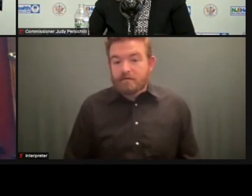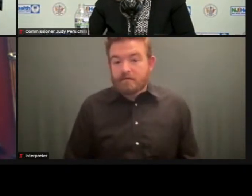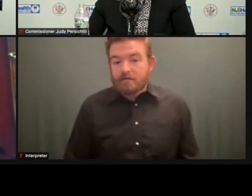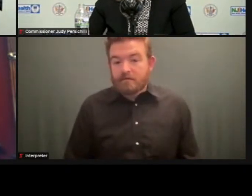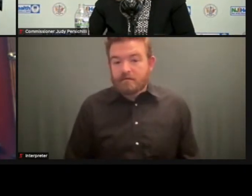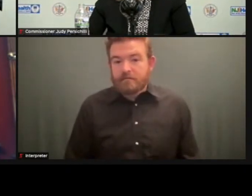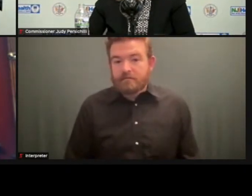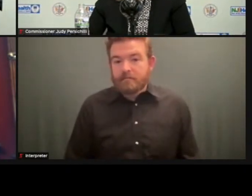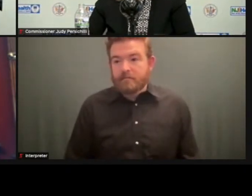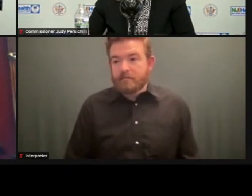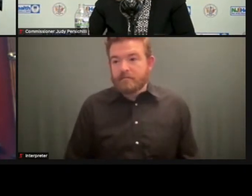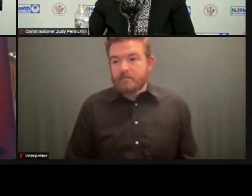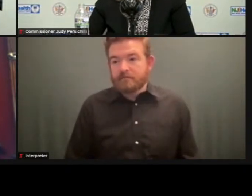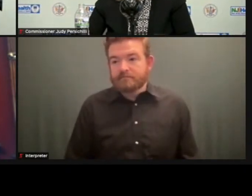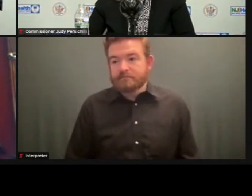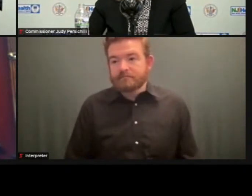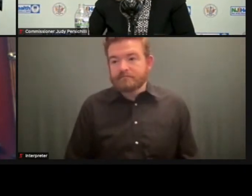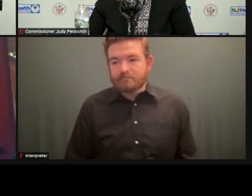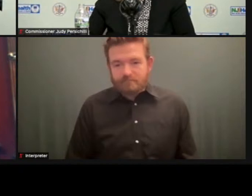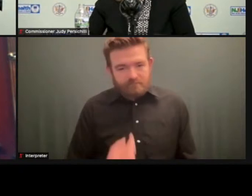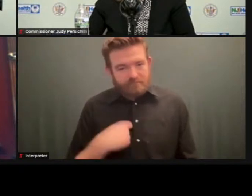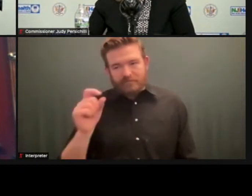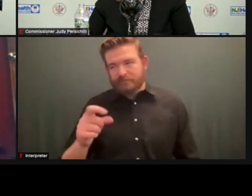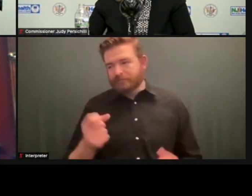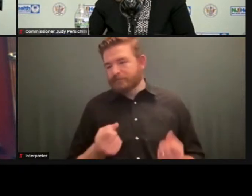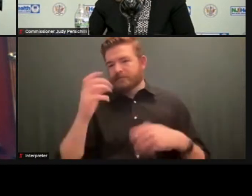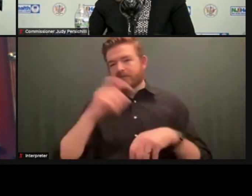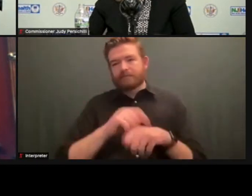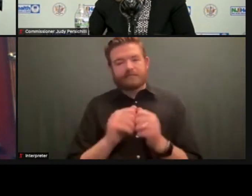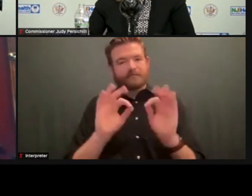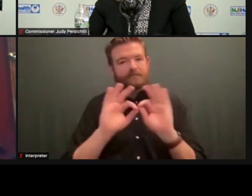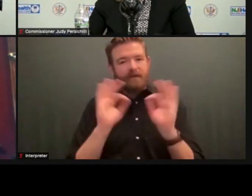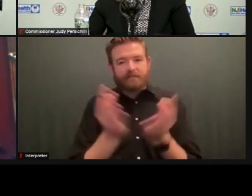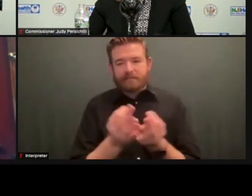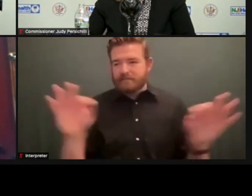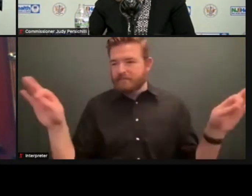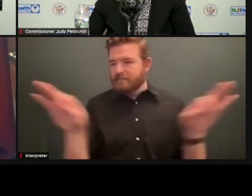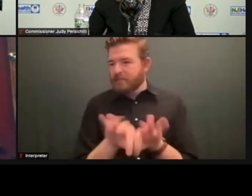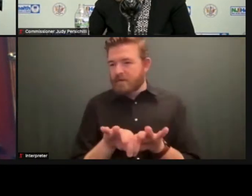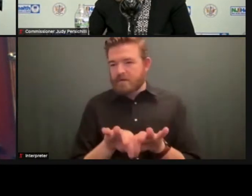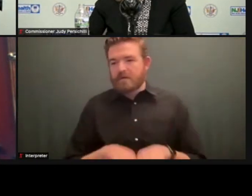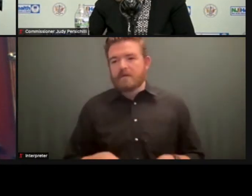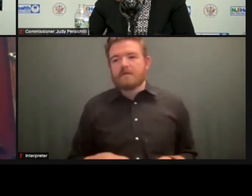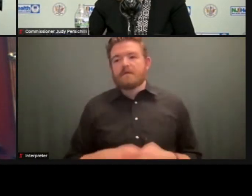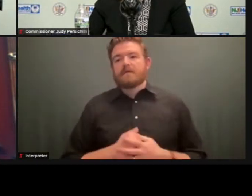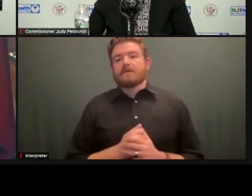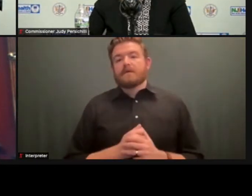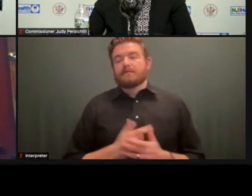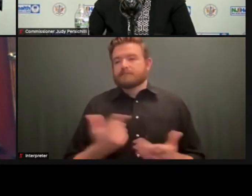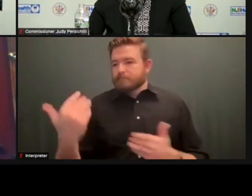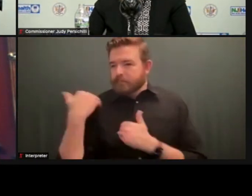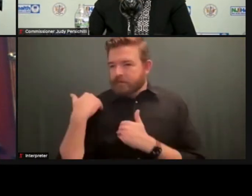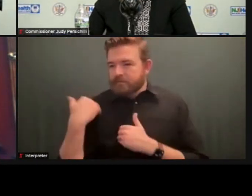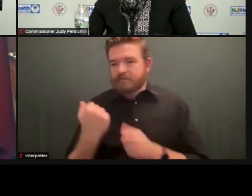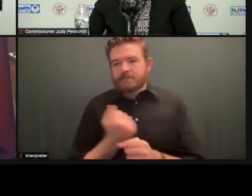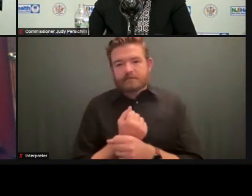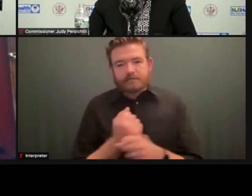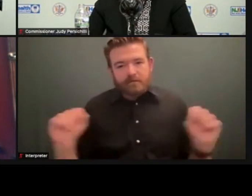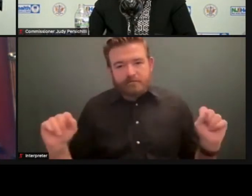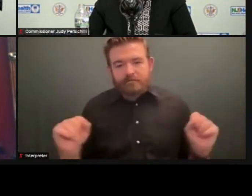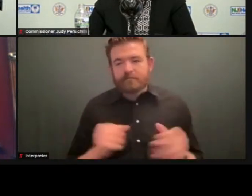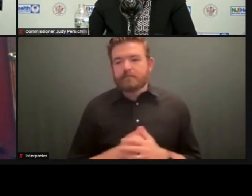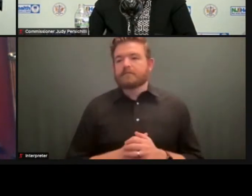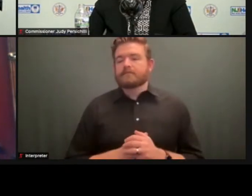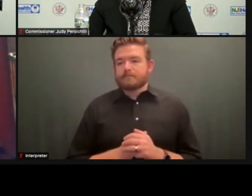spending time with your family is worth it. You do it responsibly, safely, you stay in touch, you get a lot back for